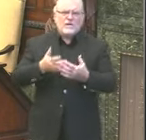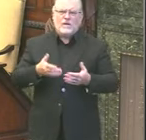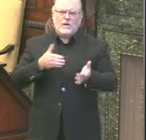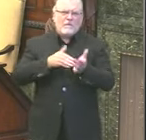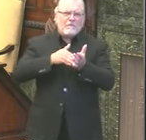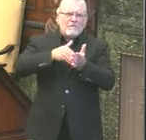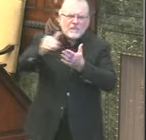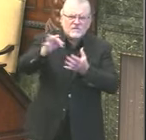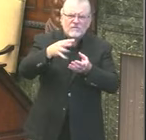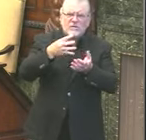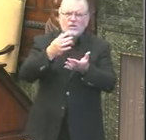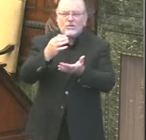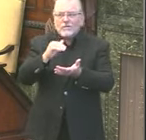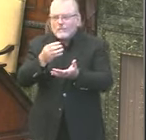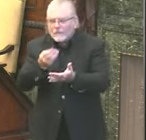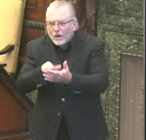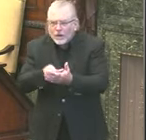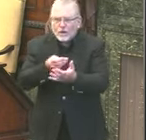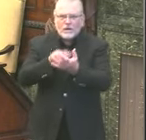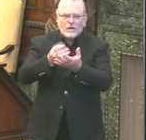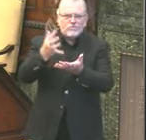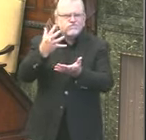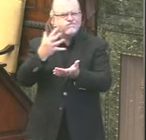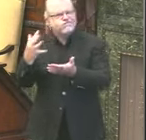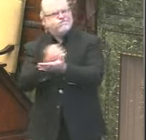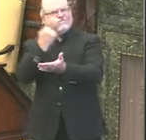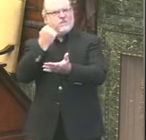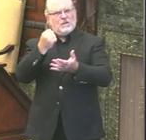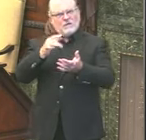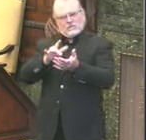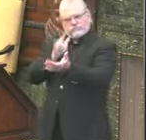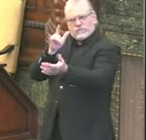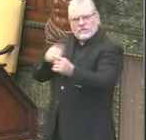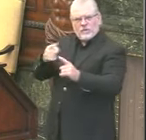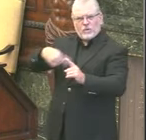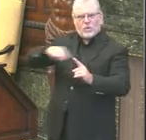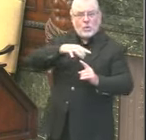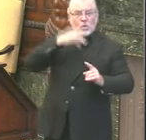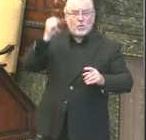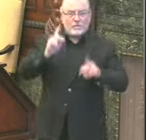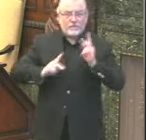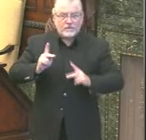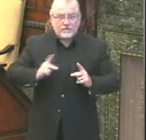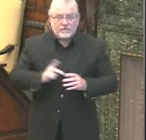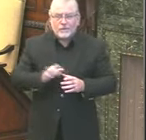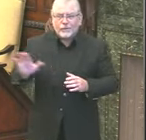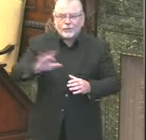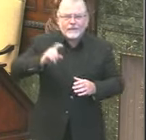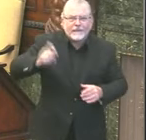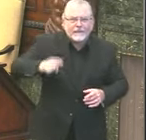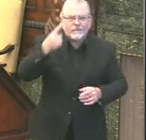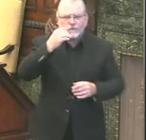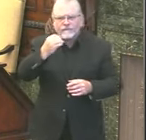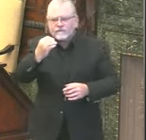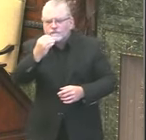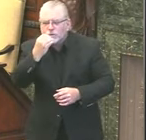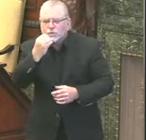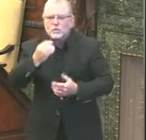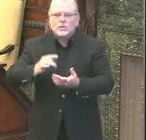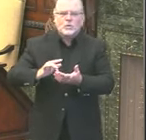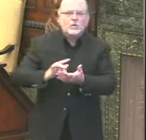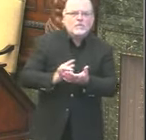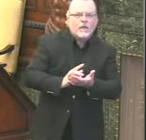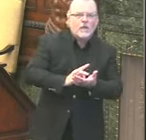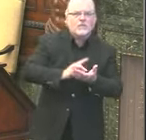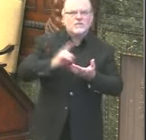exploitation, funds that could be used to pay for basic needs such as housing, food, and medical care. Unfortunately, it occurs in every demographic